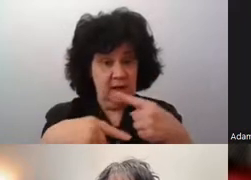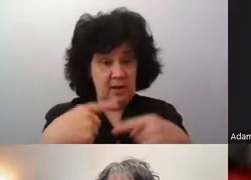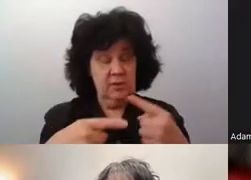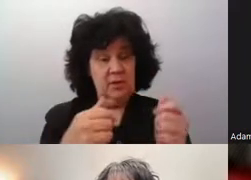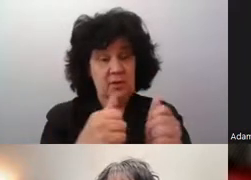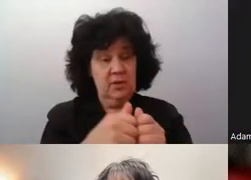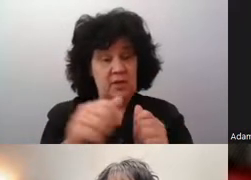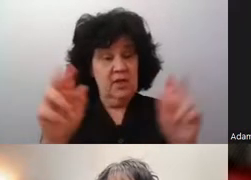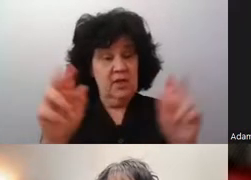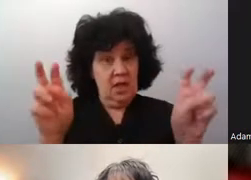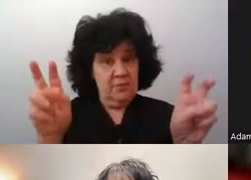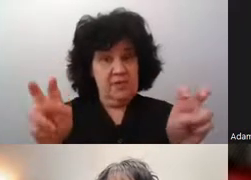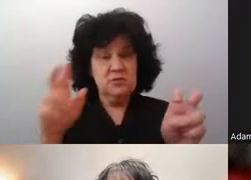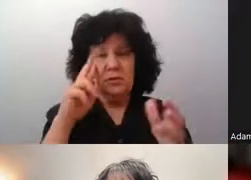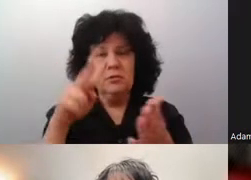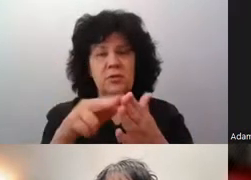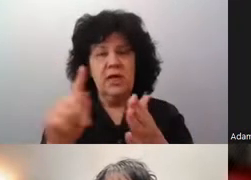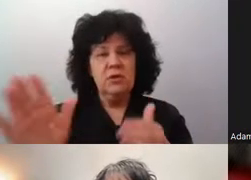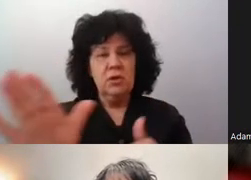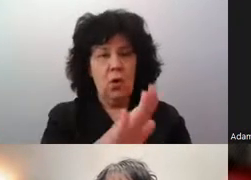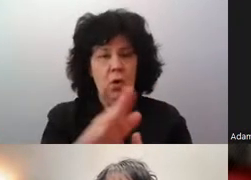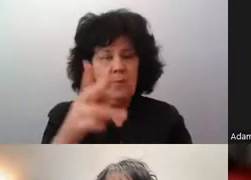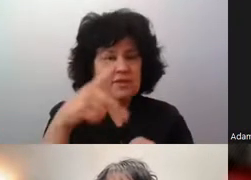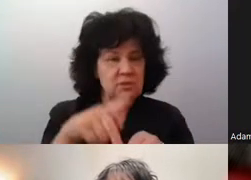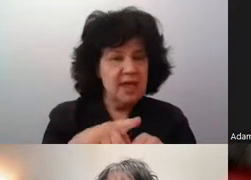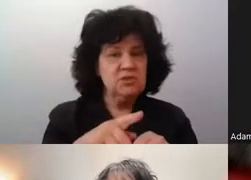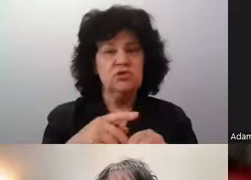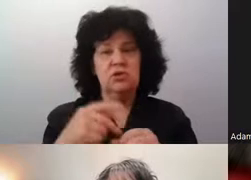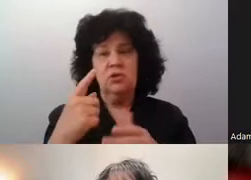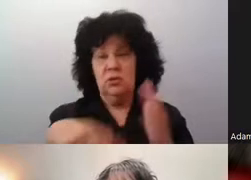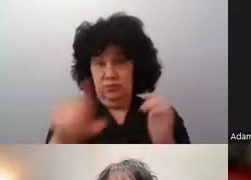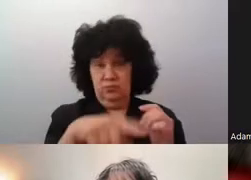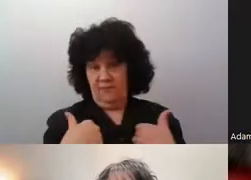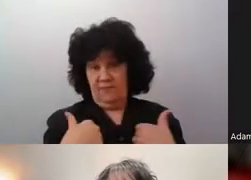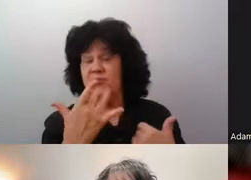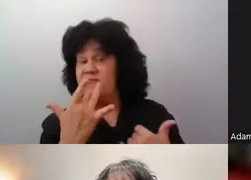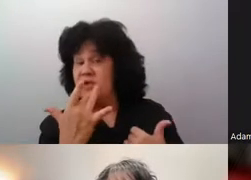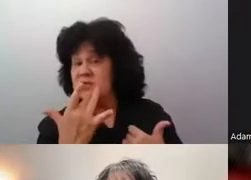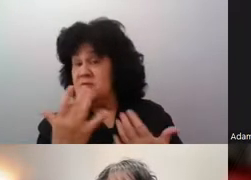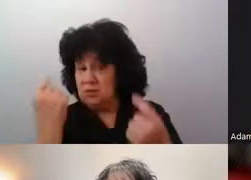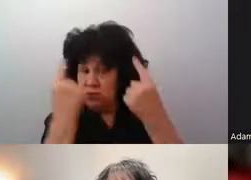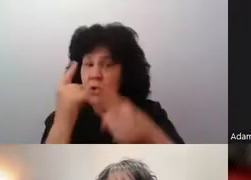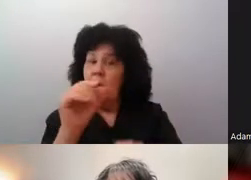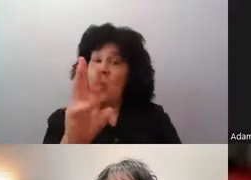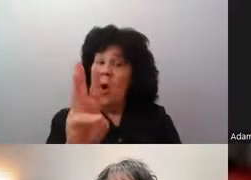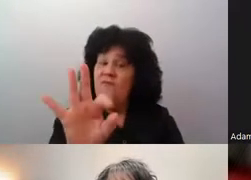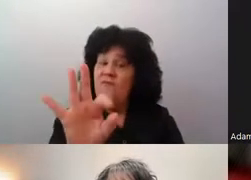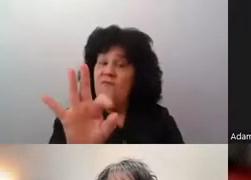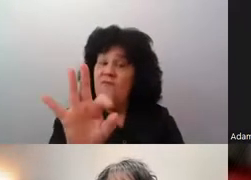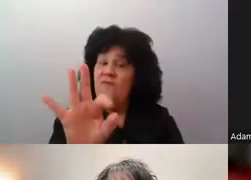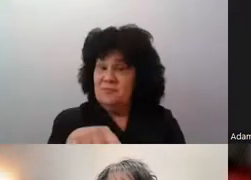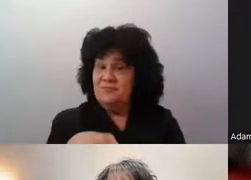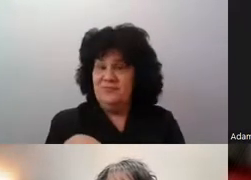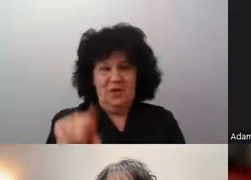of topics, but look at your participation, where you express that preference, and do consider the workforce. If you're in the workforce, you're not allowed to go